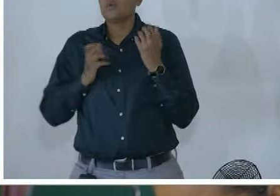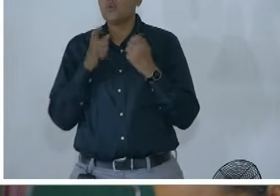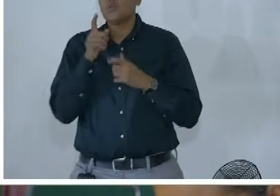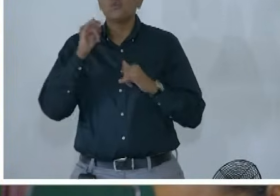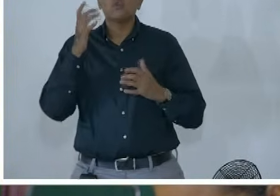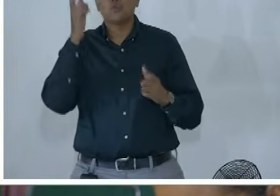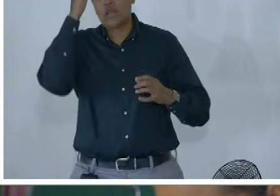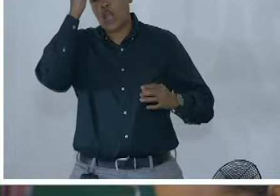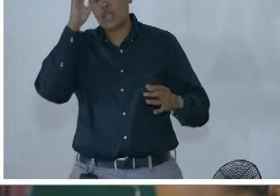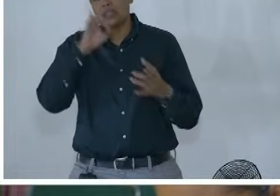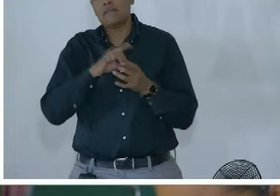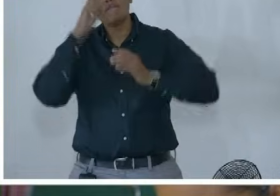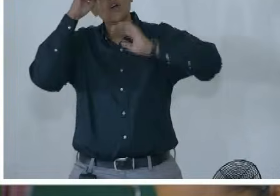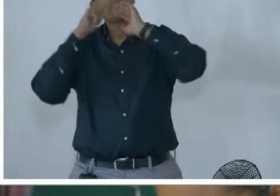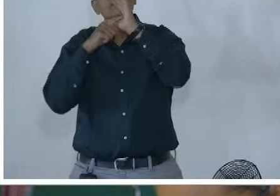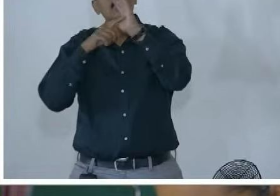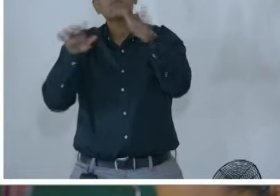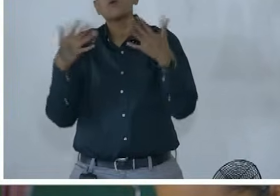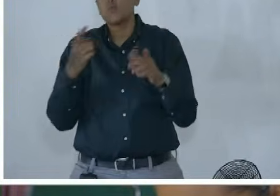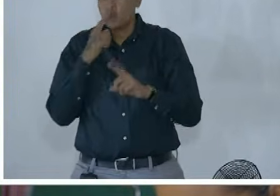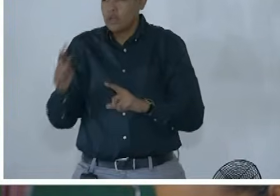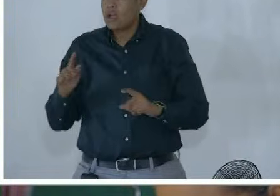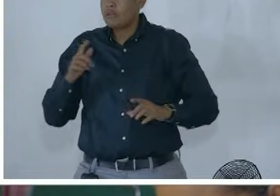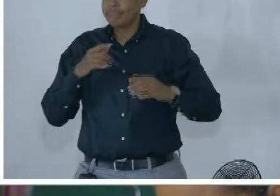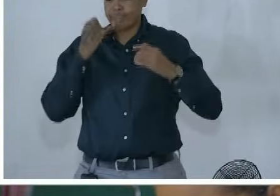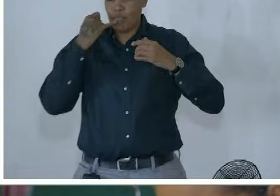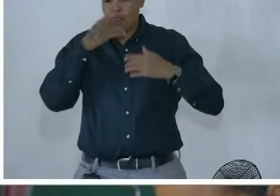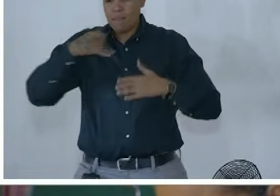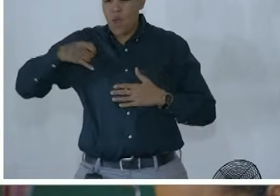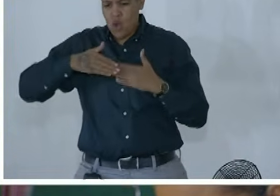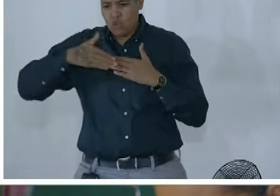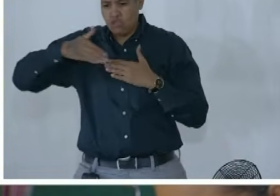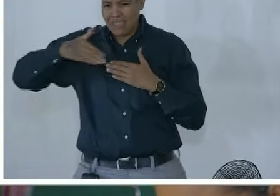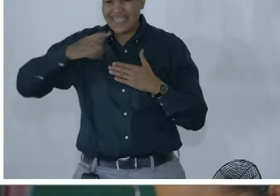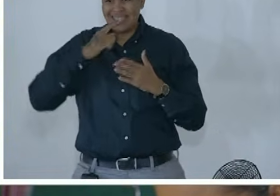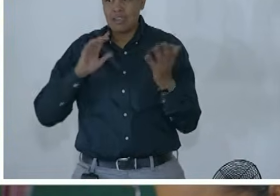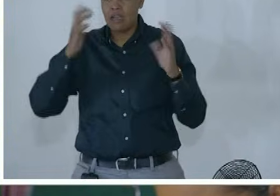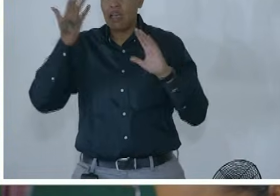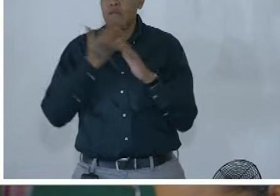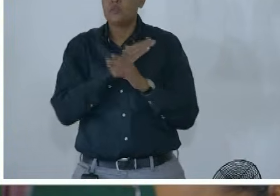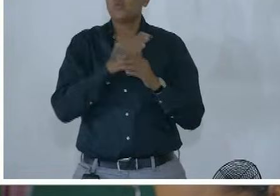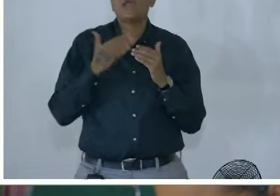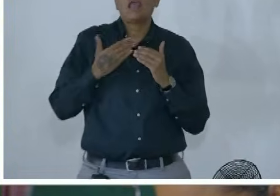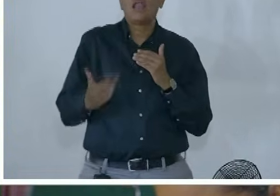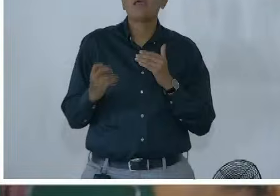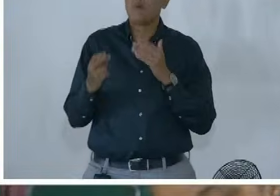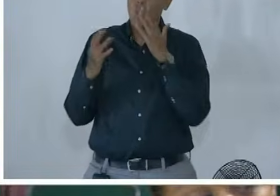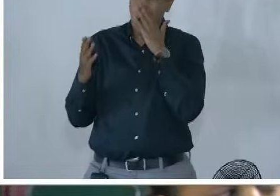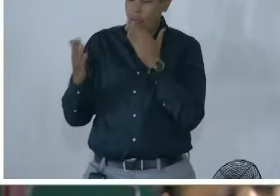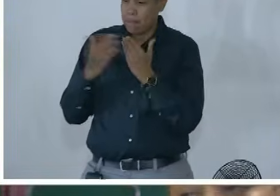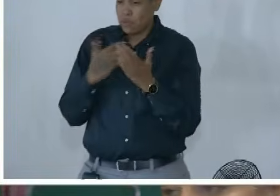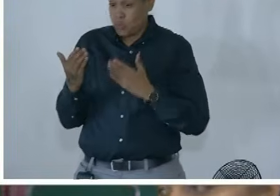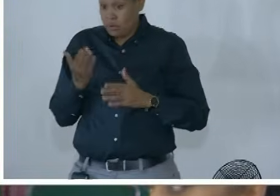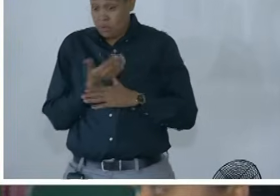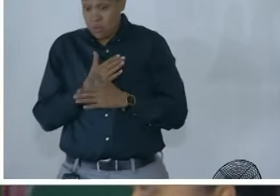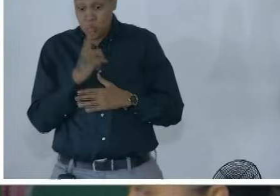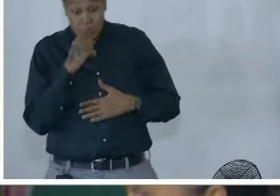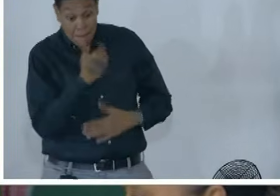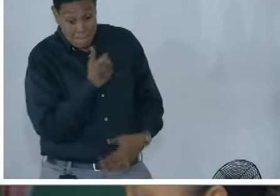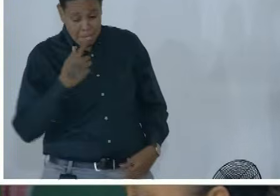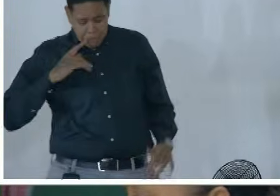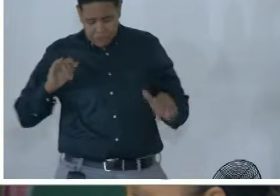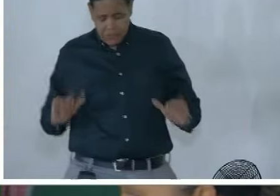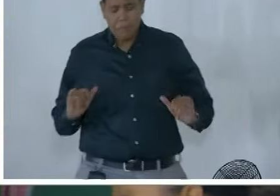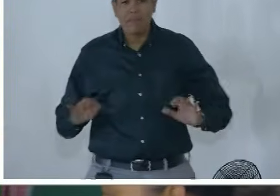just consider, for example, a boundary dispute between neighbors or even between members of the same